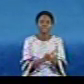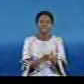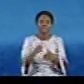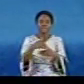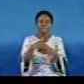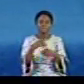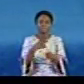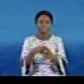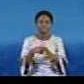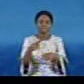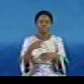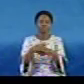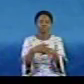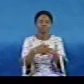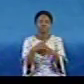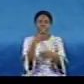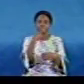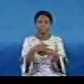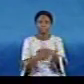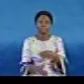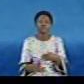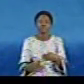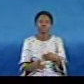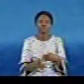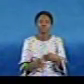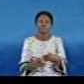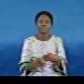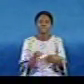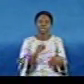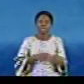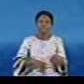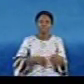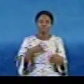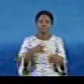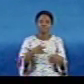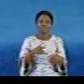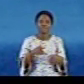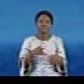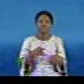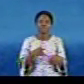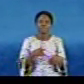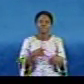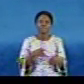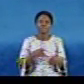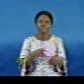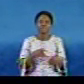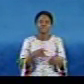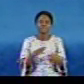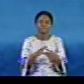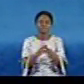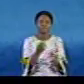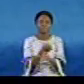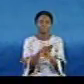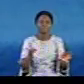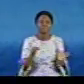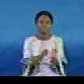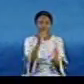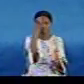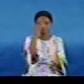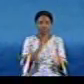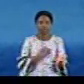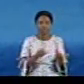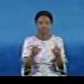after the administration of the man of god i felt relief that's why i came here to testify praise the lord